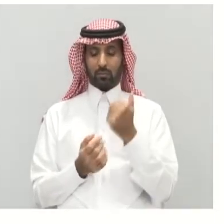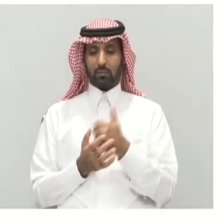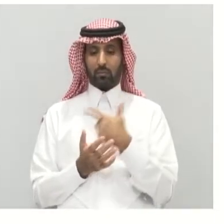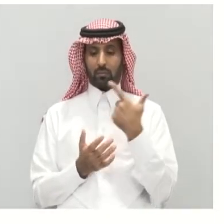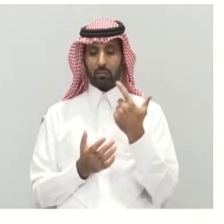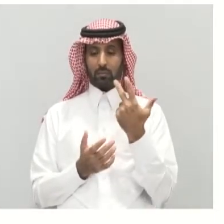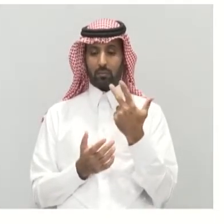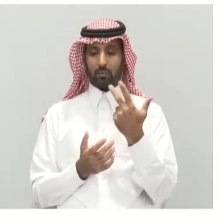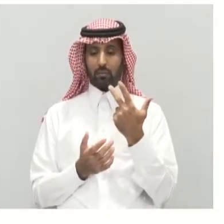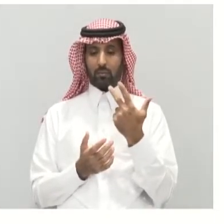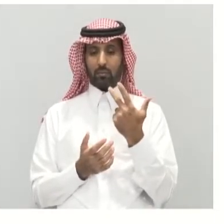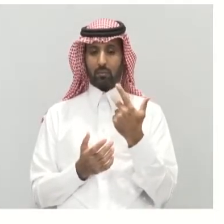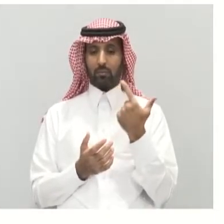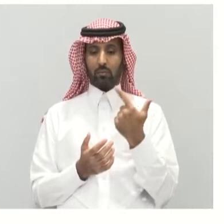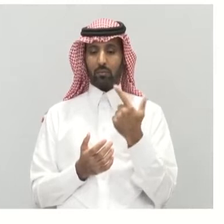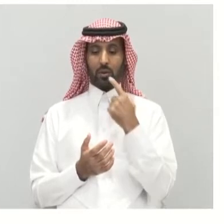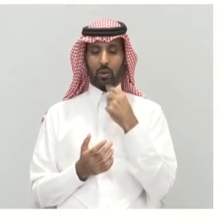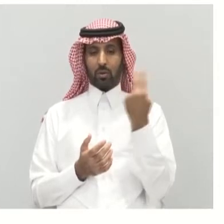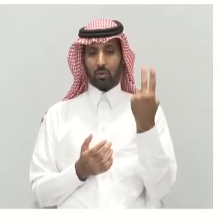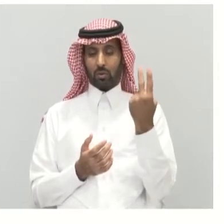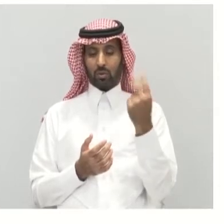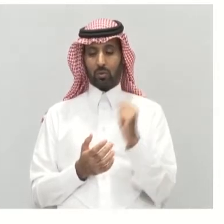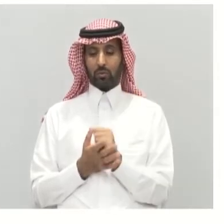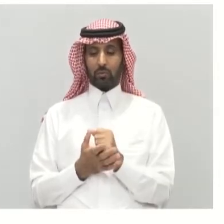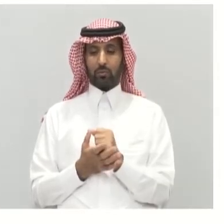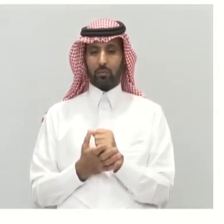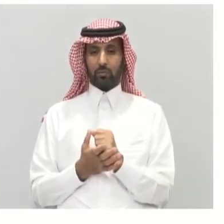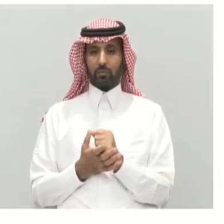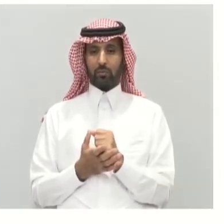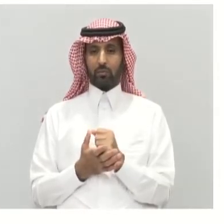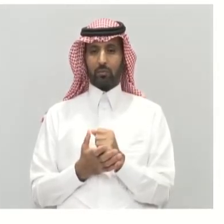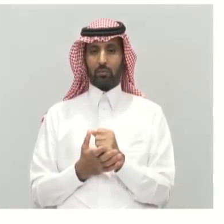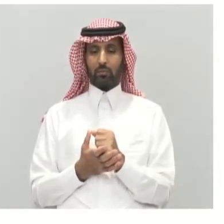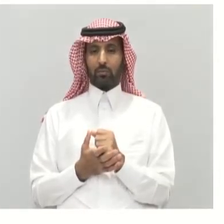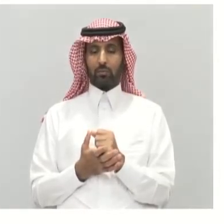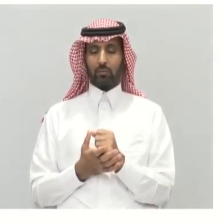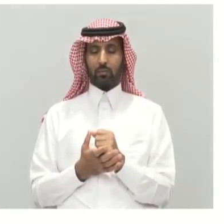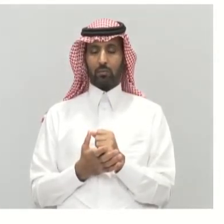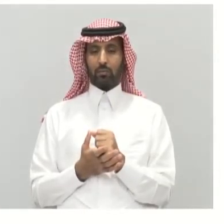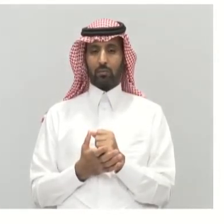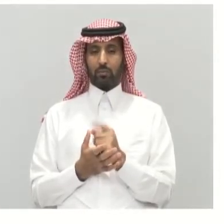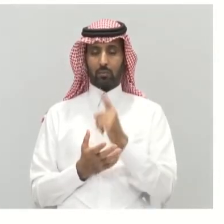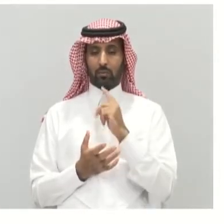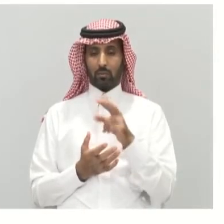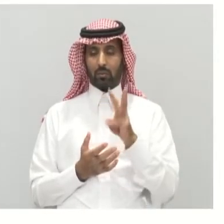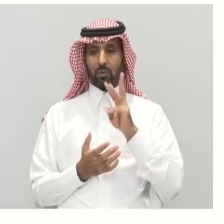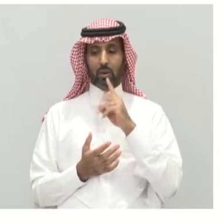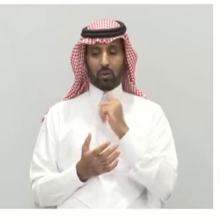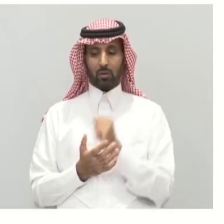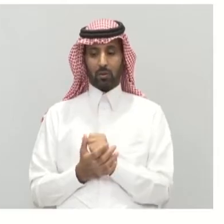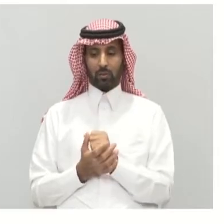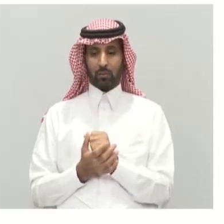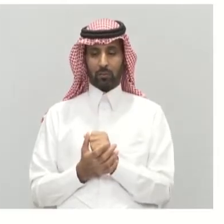So how many years? 2 years ago. They can't say, you can't say ago alone. You can say 2 years